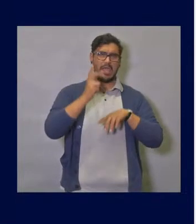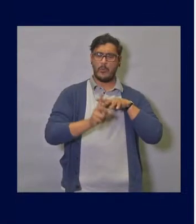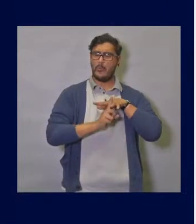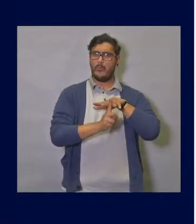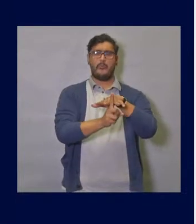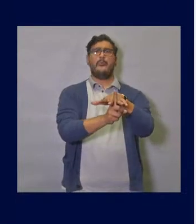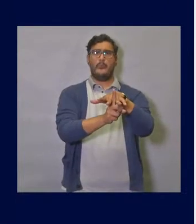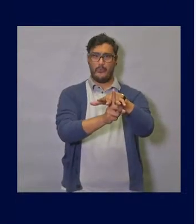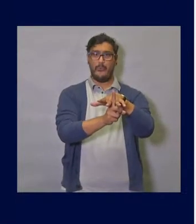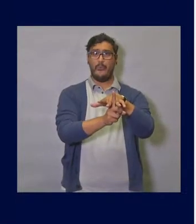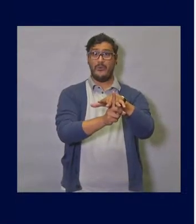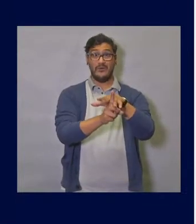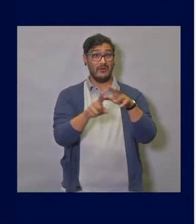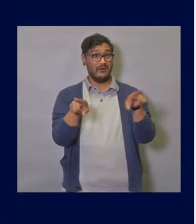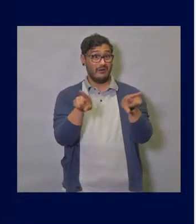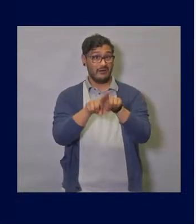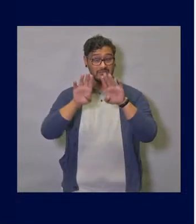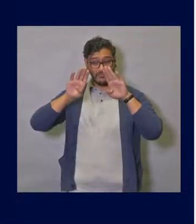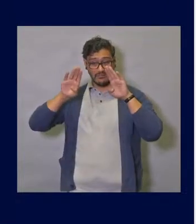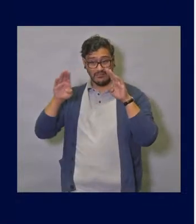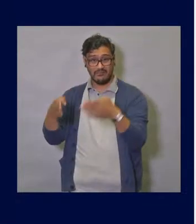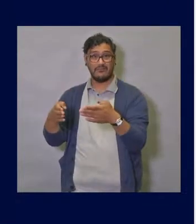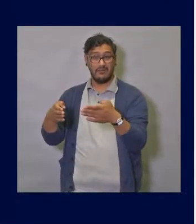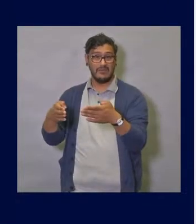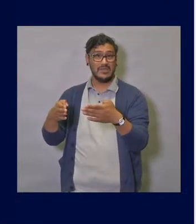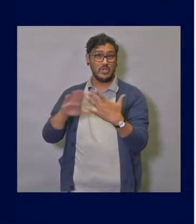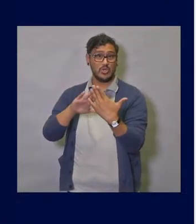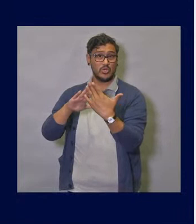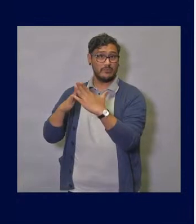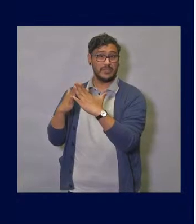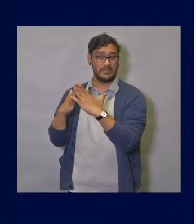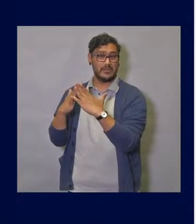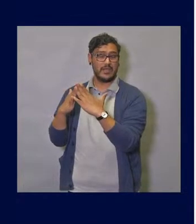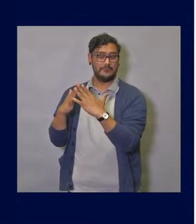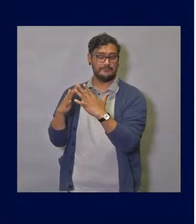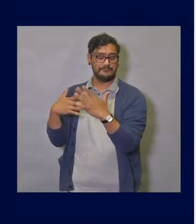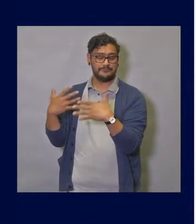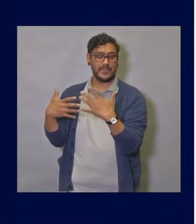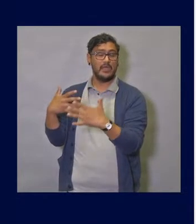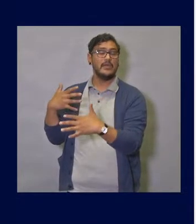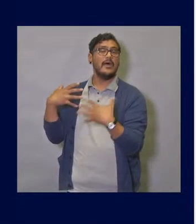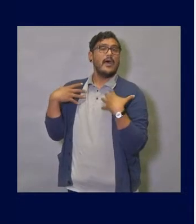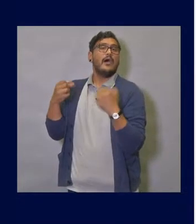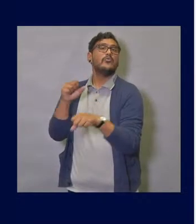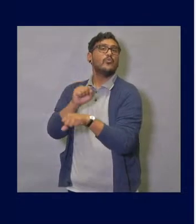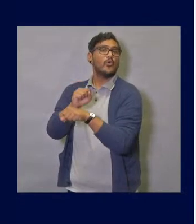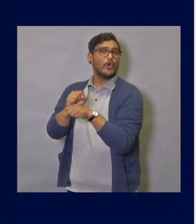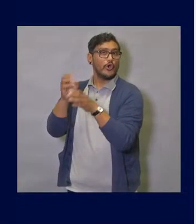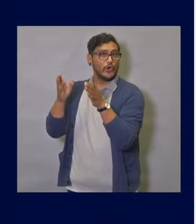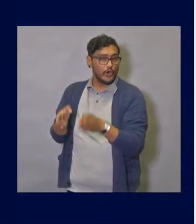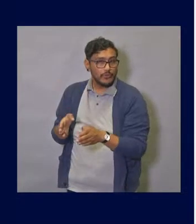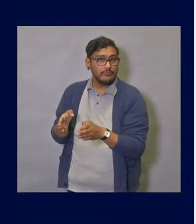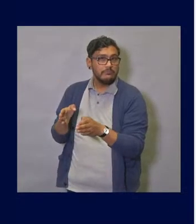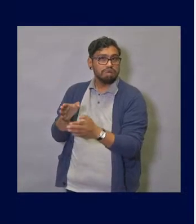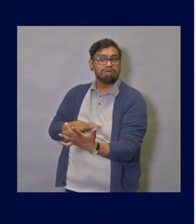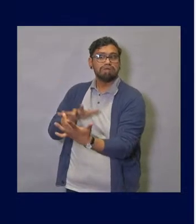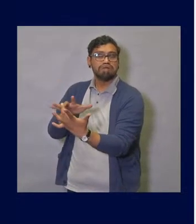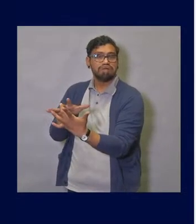also focused on our community health work. We've also focused our community health worker outreach activities in these